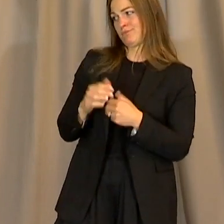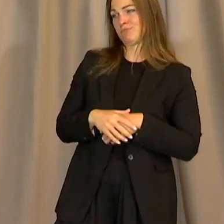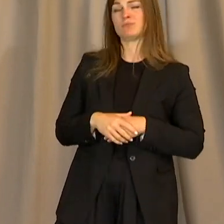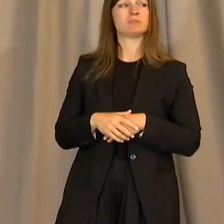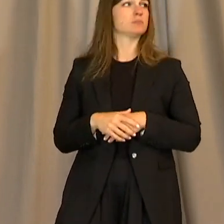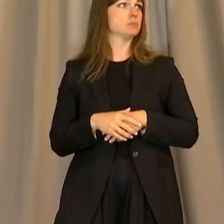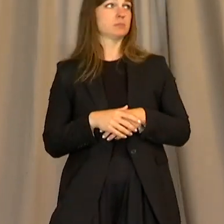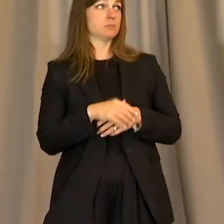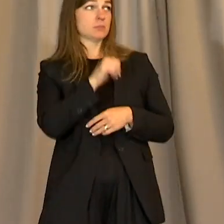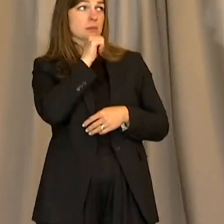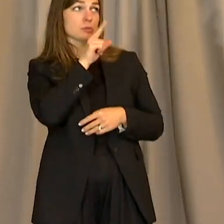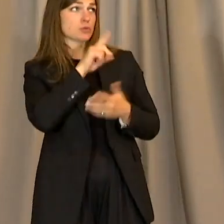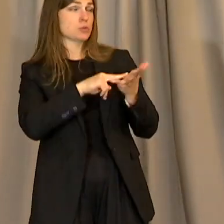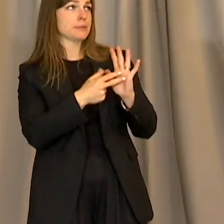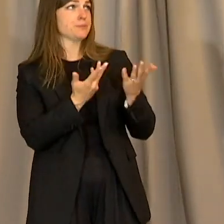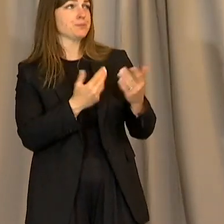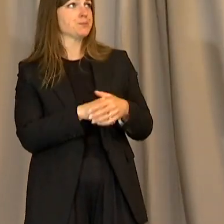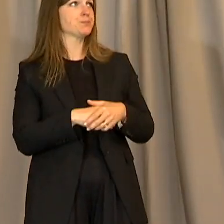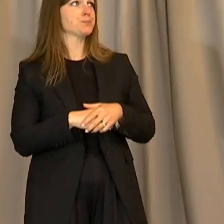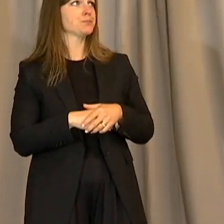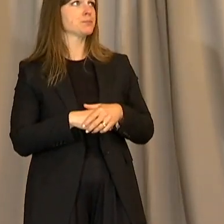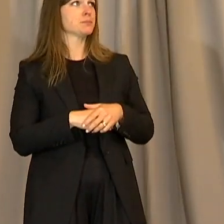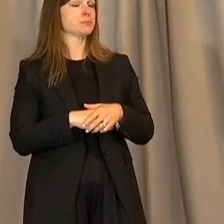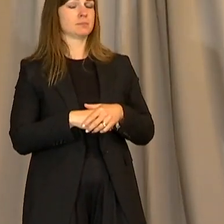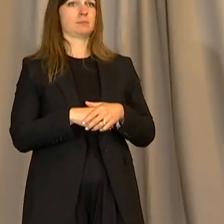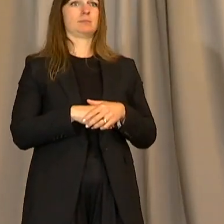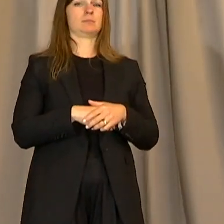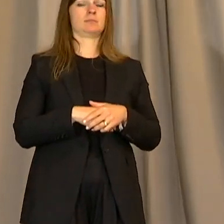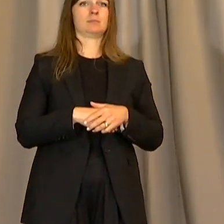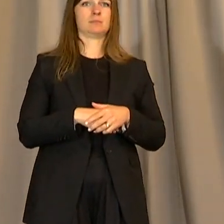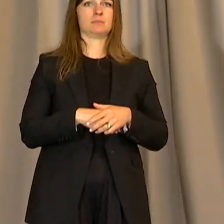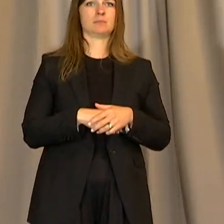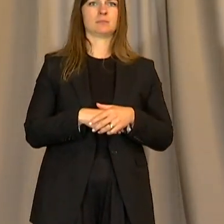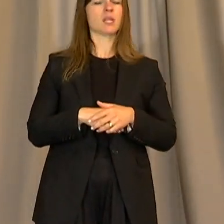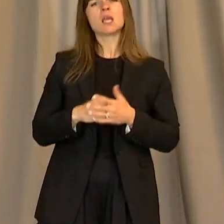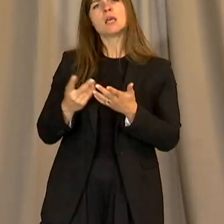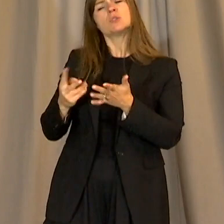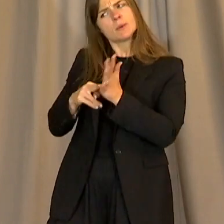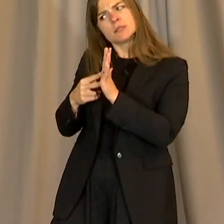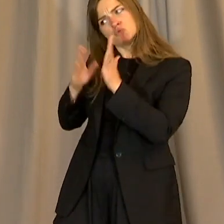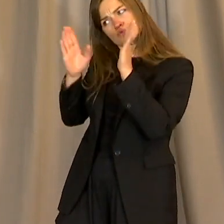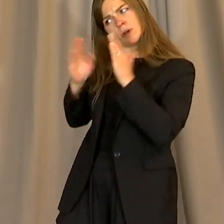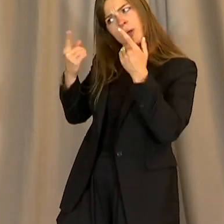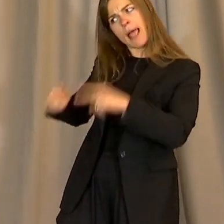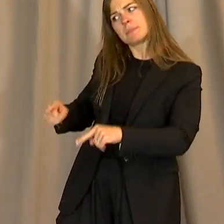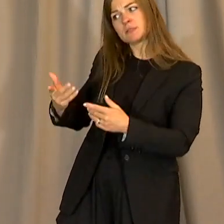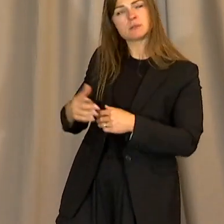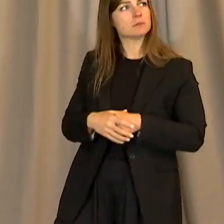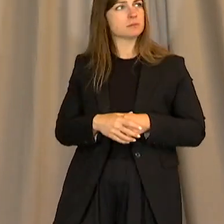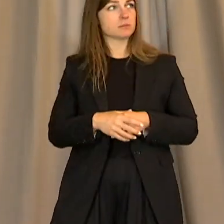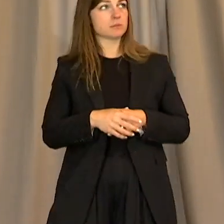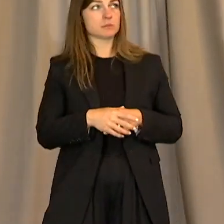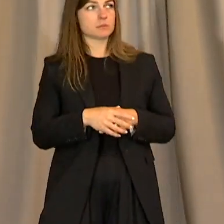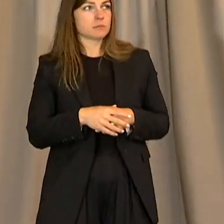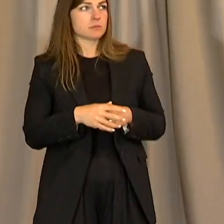She was like, I'm not sure what you're talking about. Like, what, when you get in trouble, what happens? What kind of trouble?